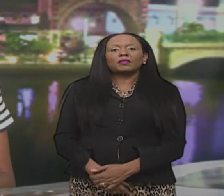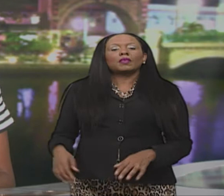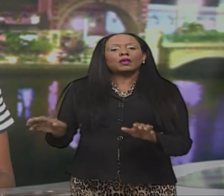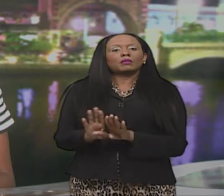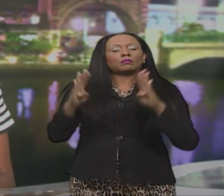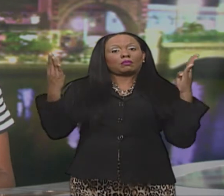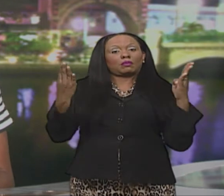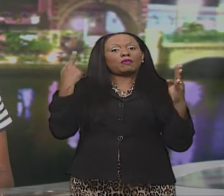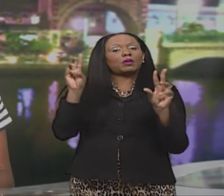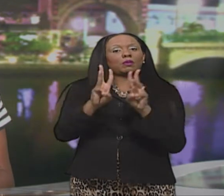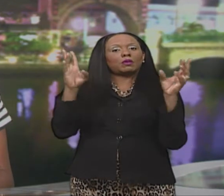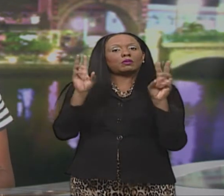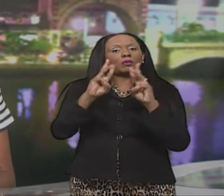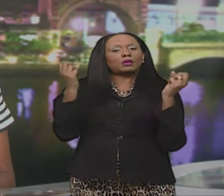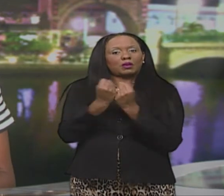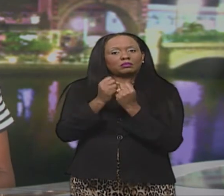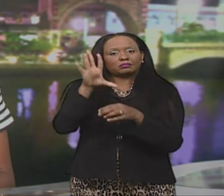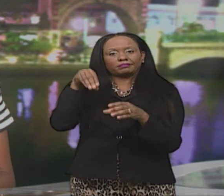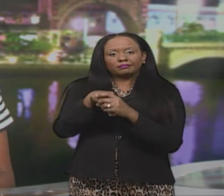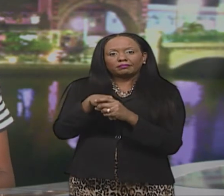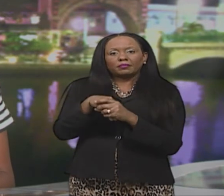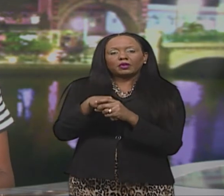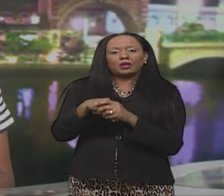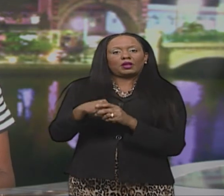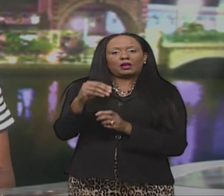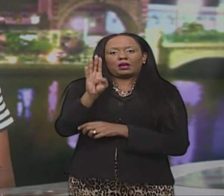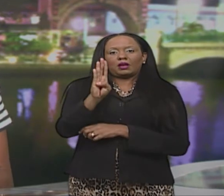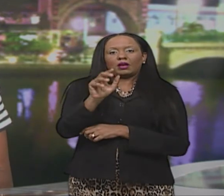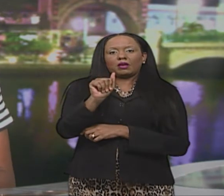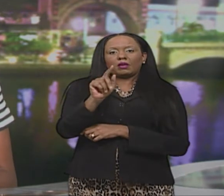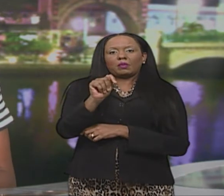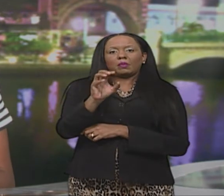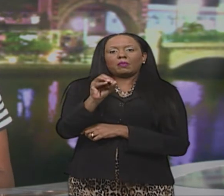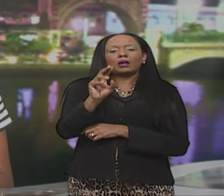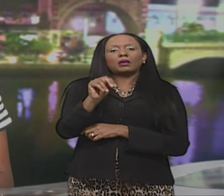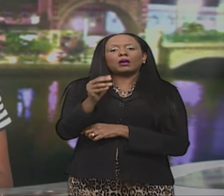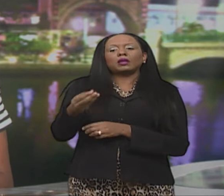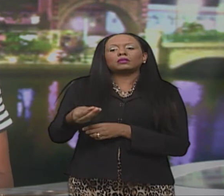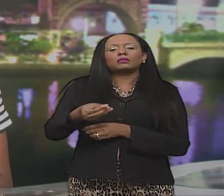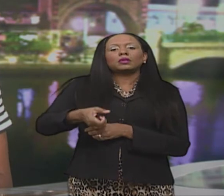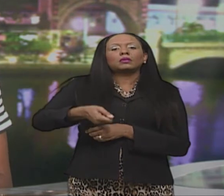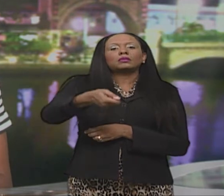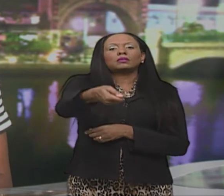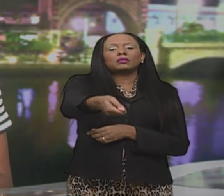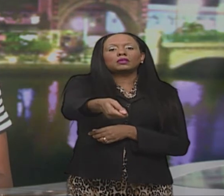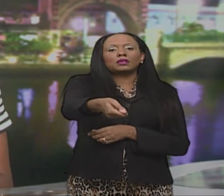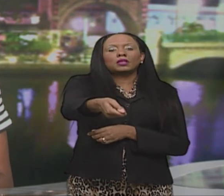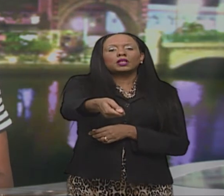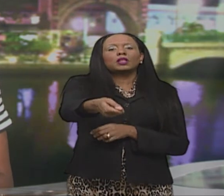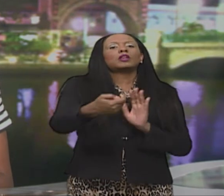And this opening of the workshop also included the handover of a symbolic baton. Youth Minister Stephen Lashley says